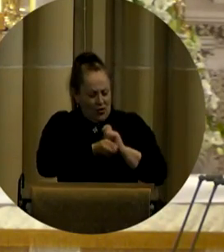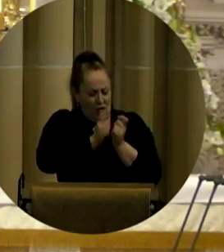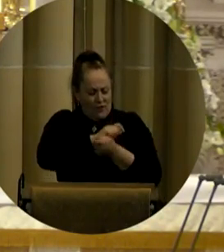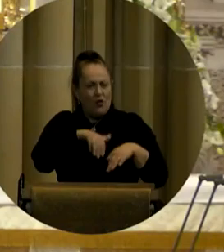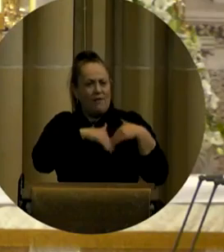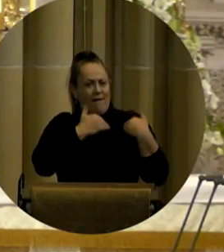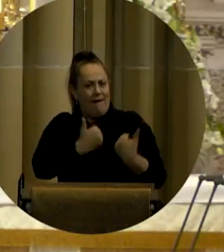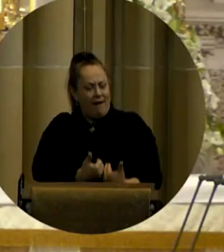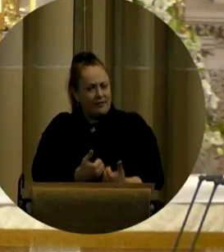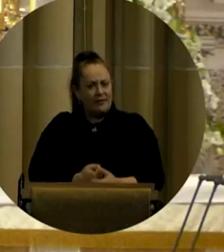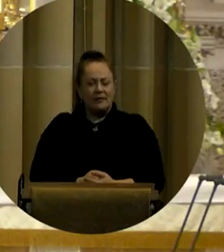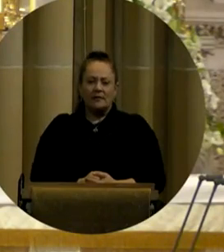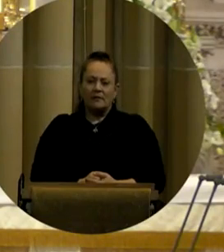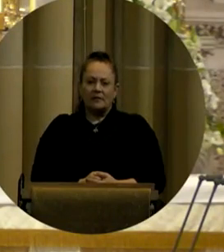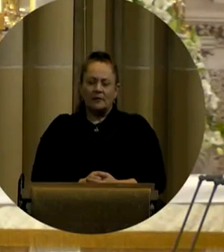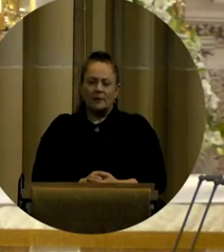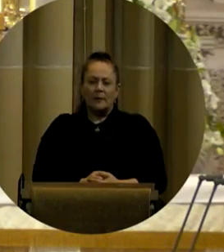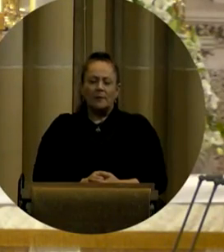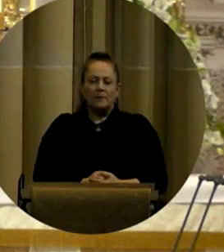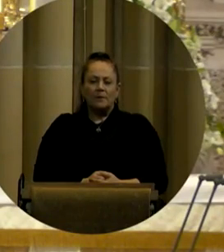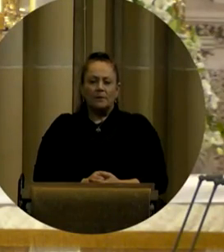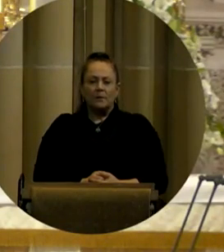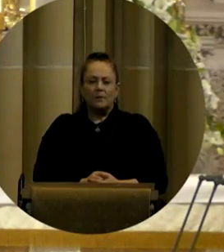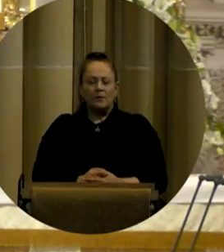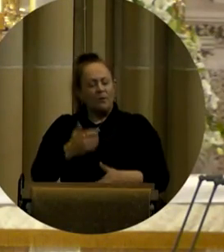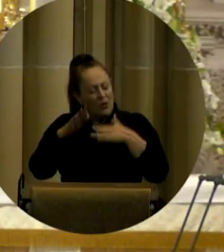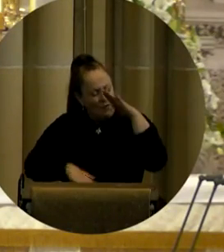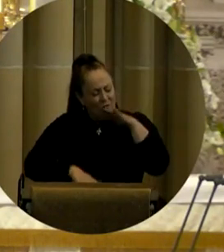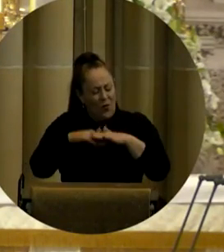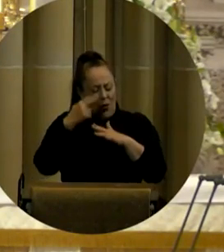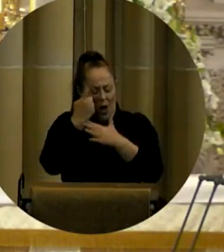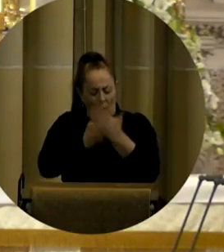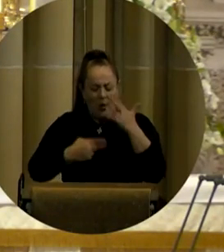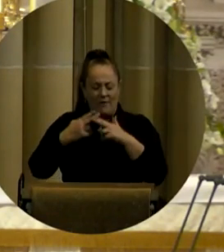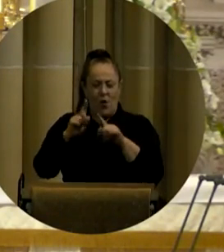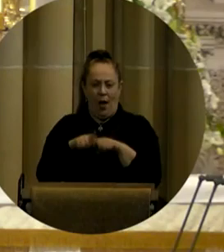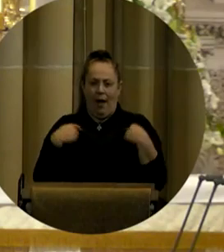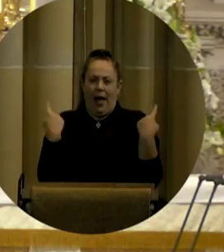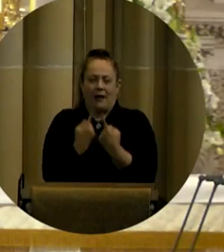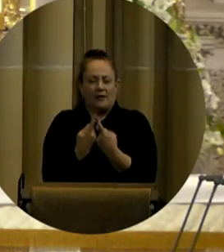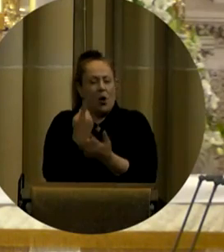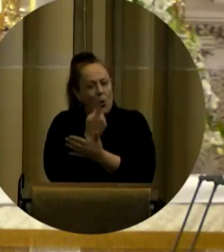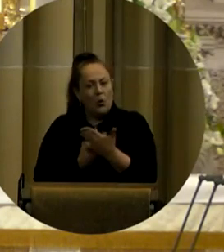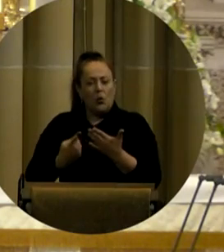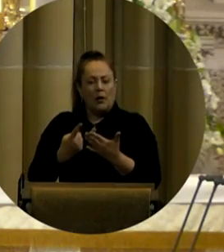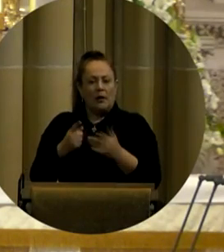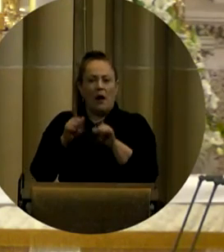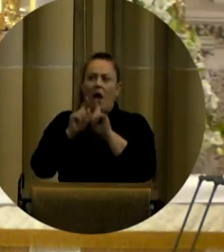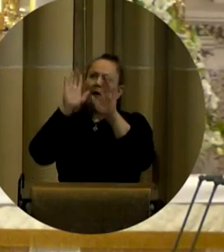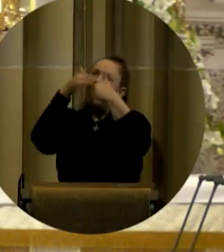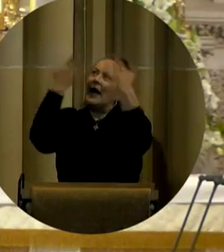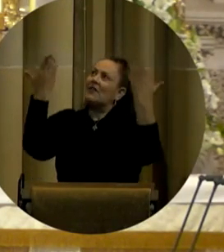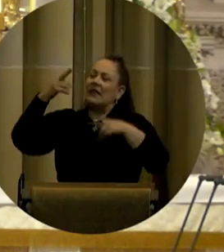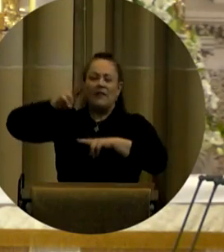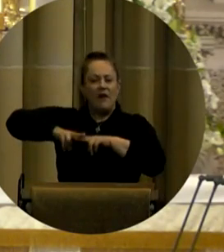king, totally other, yet totally for us, like a heavenly